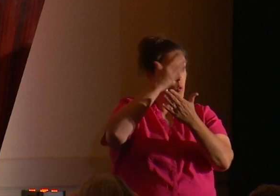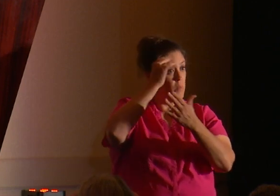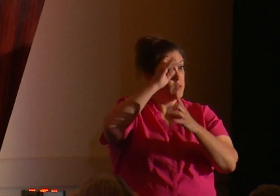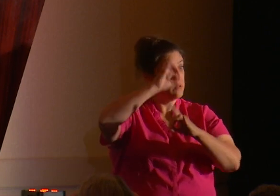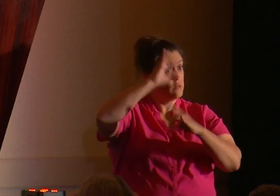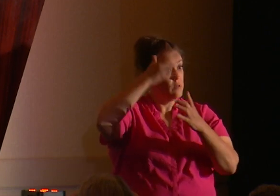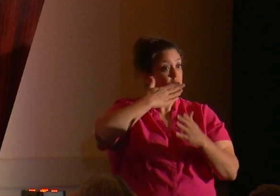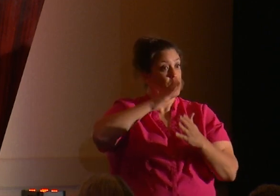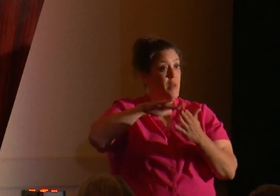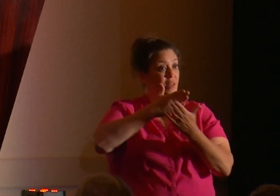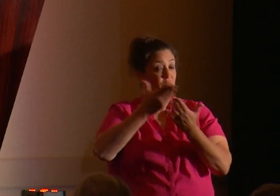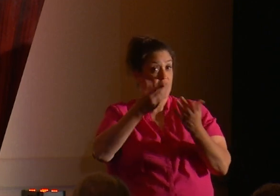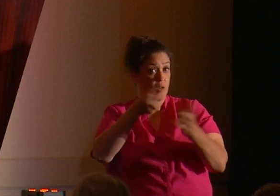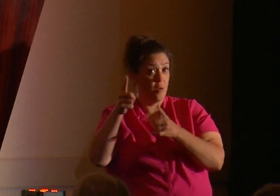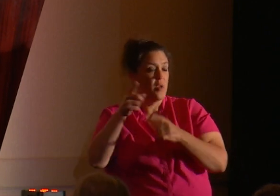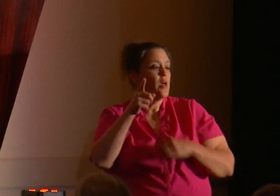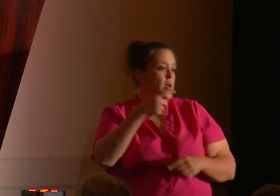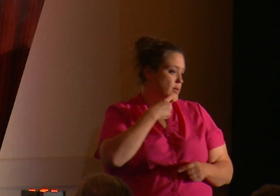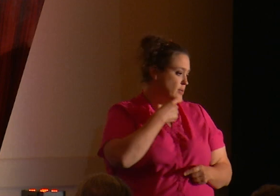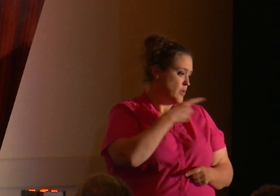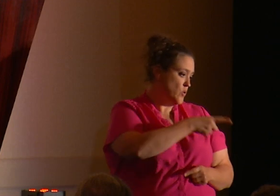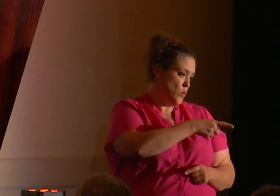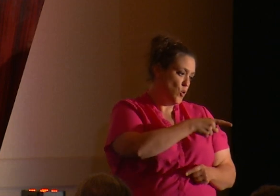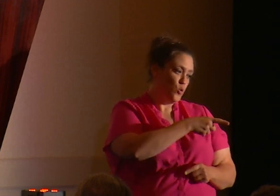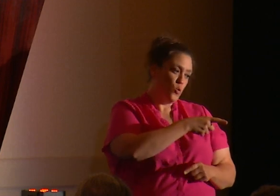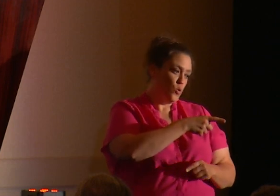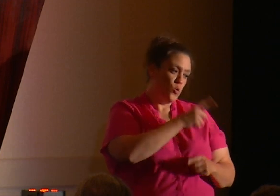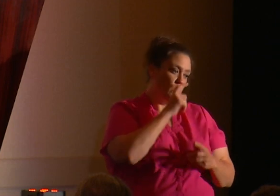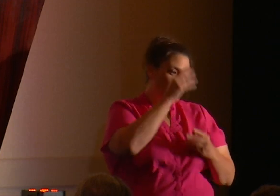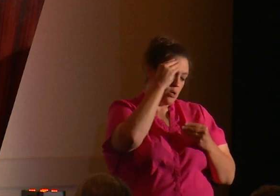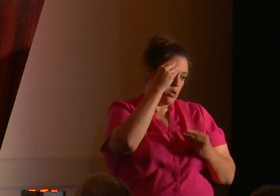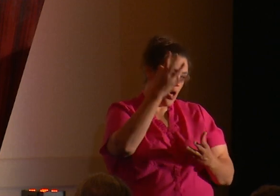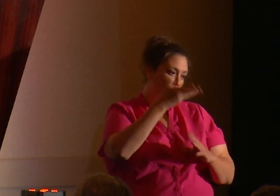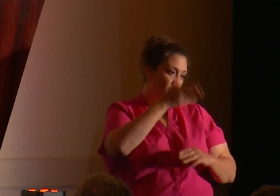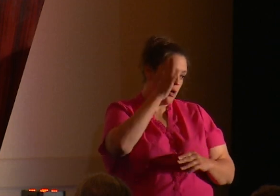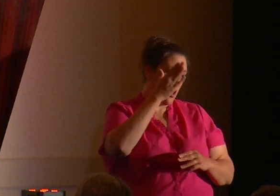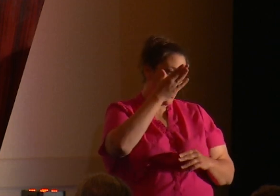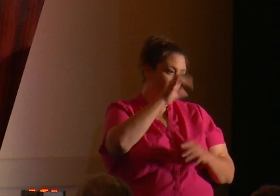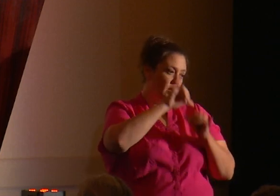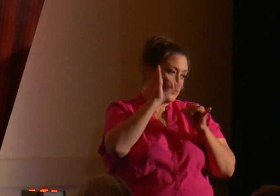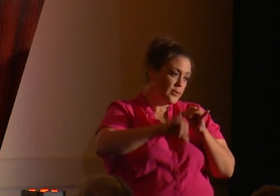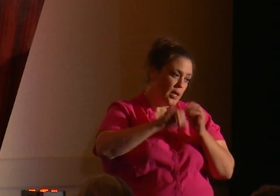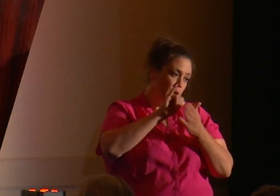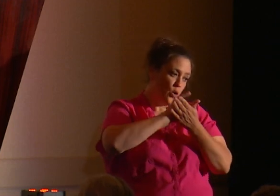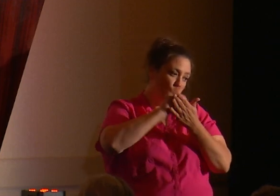dude, you disobeyed God by not coming to New York, and now he's punishing you.